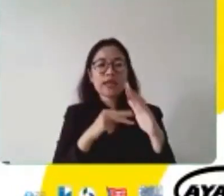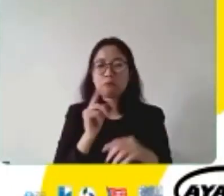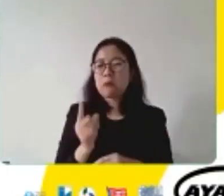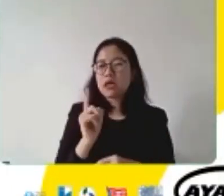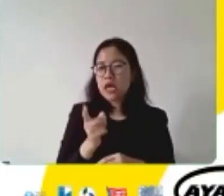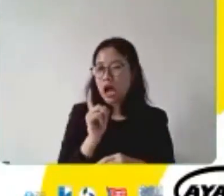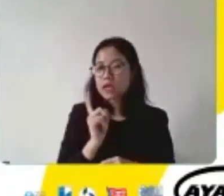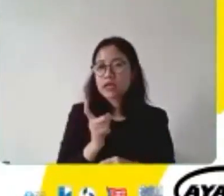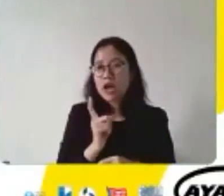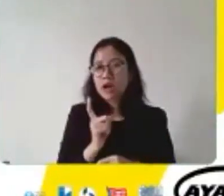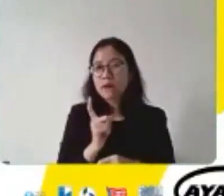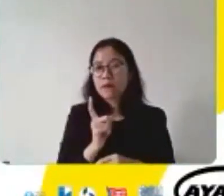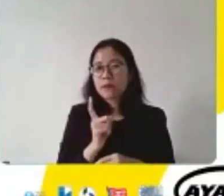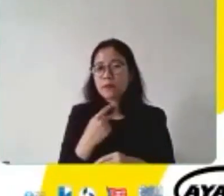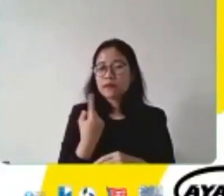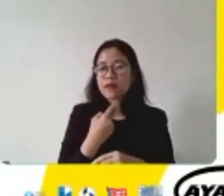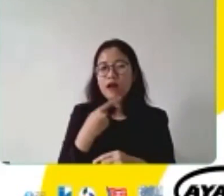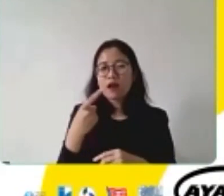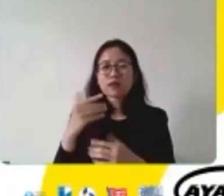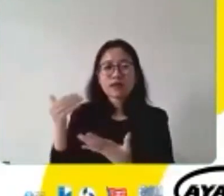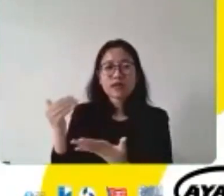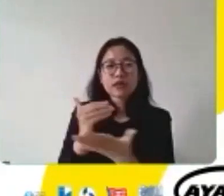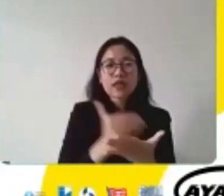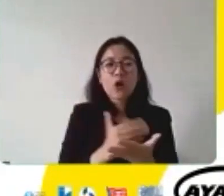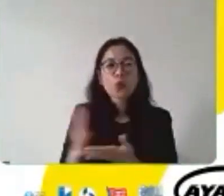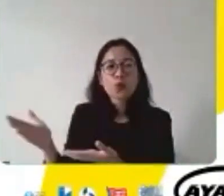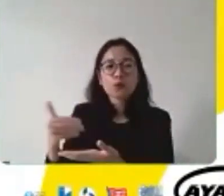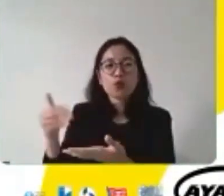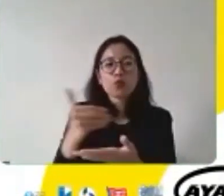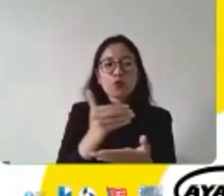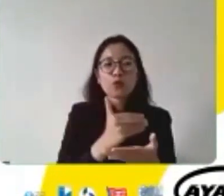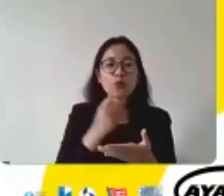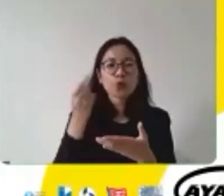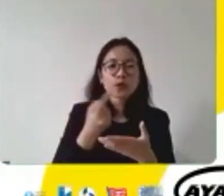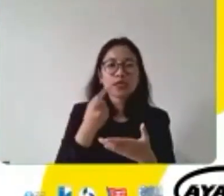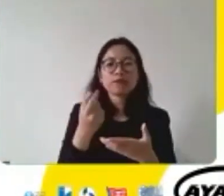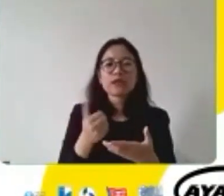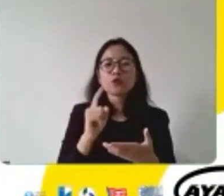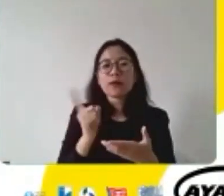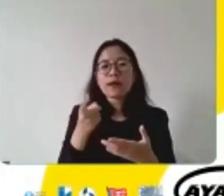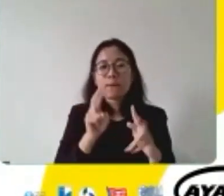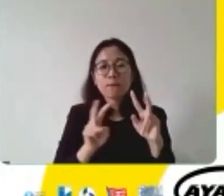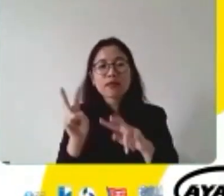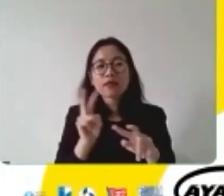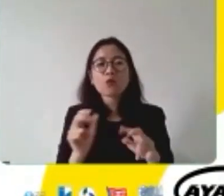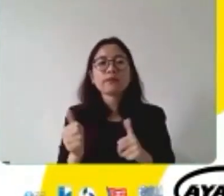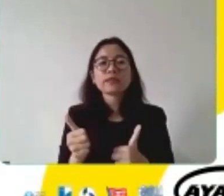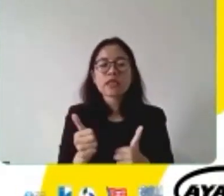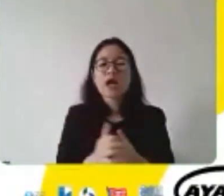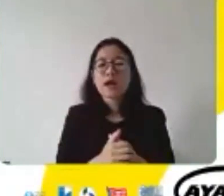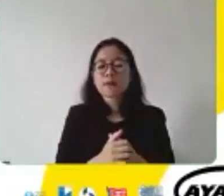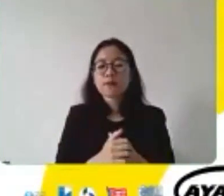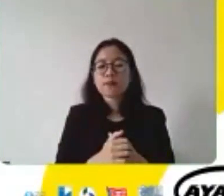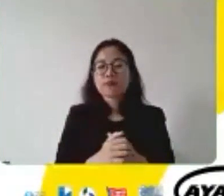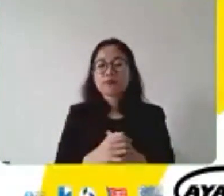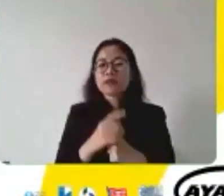impact is likely to be on the most socially, geographically, and economically vulnerable populations. So